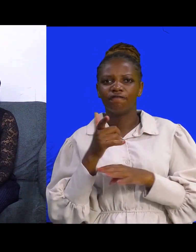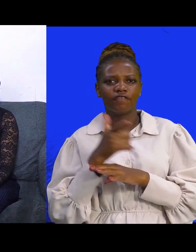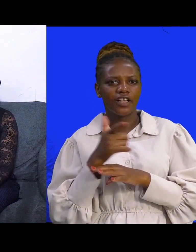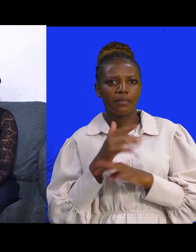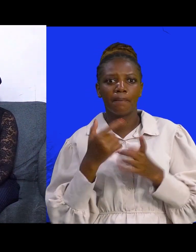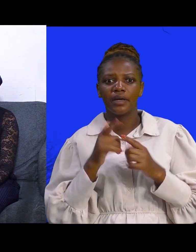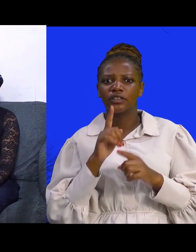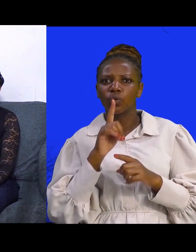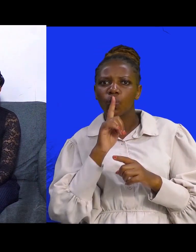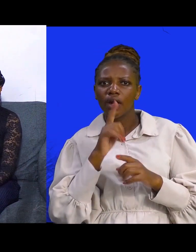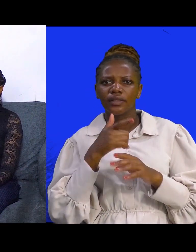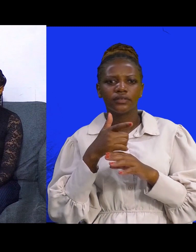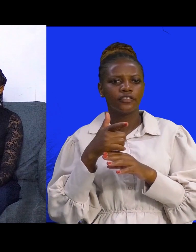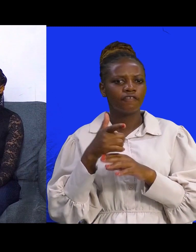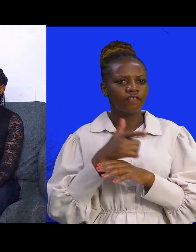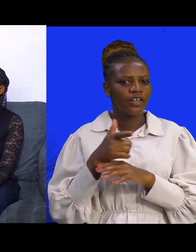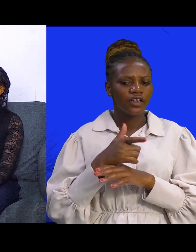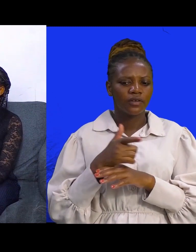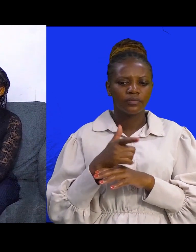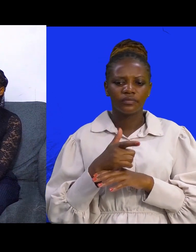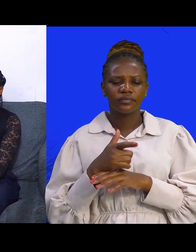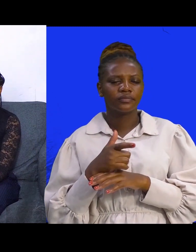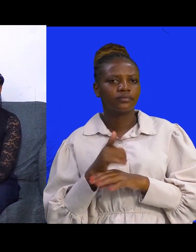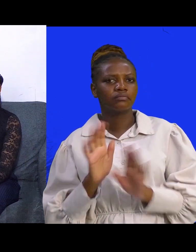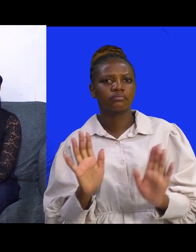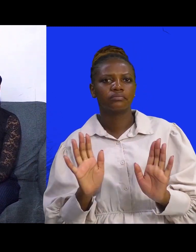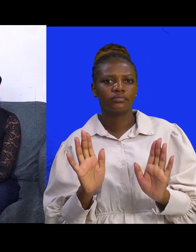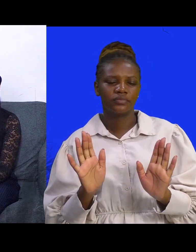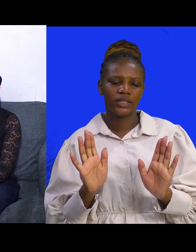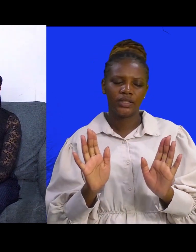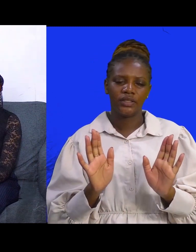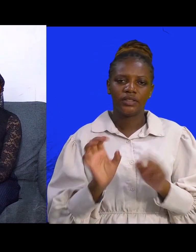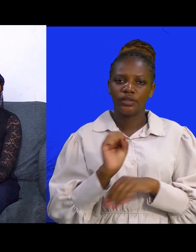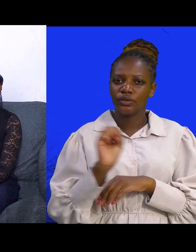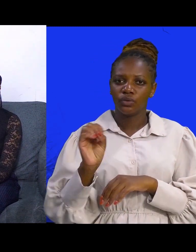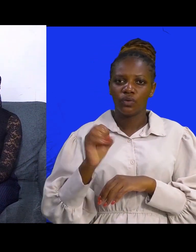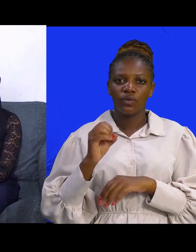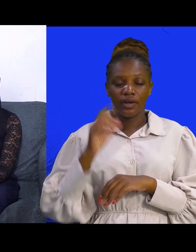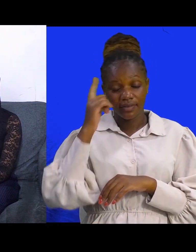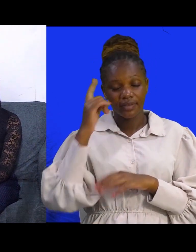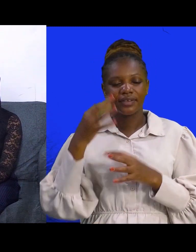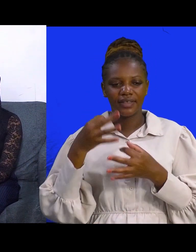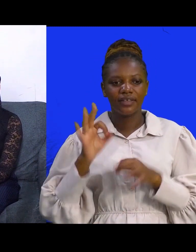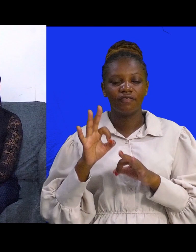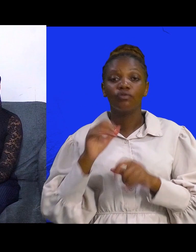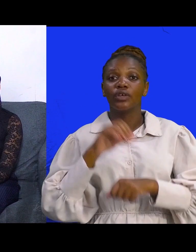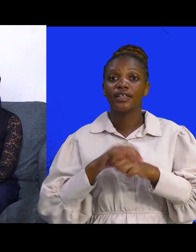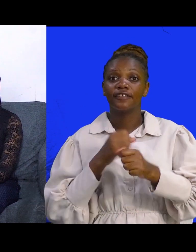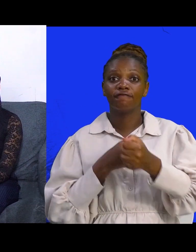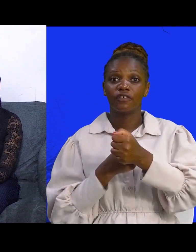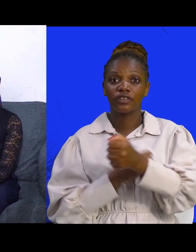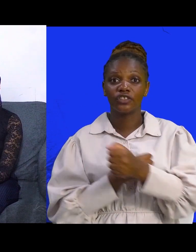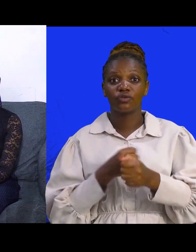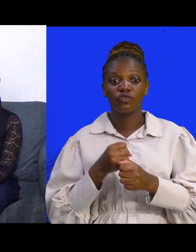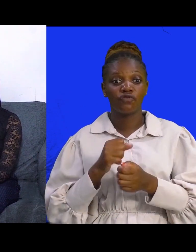was discovered. And people like Charlie Chaplin became famous by just doing silent films. So if you look